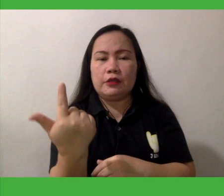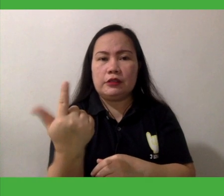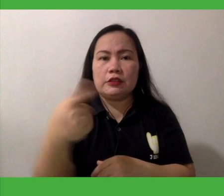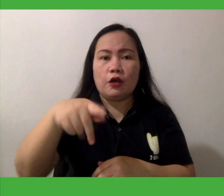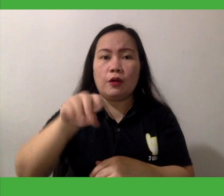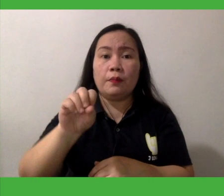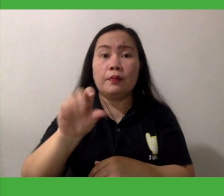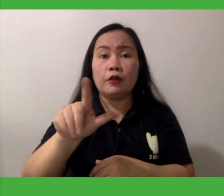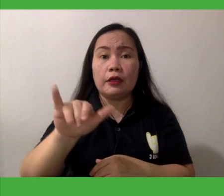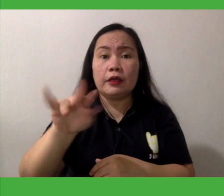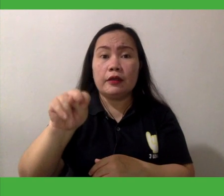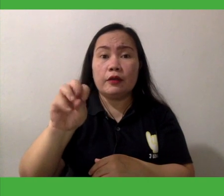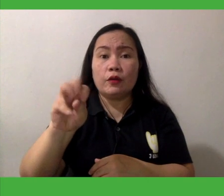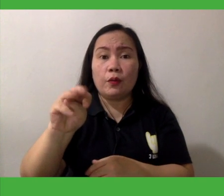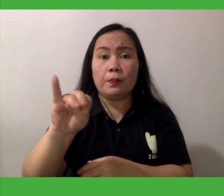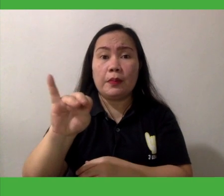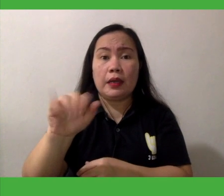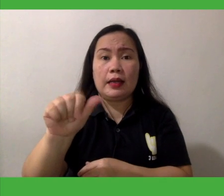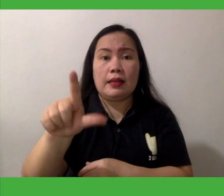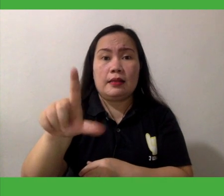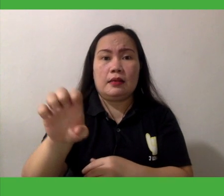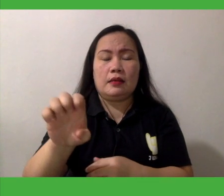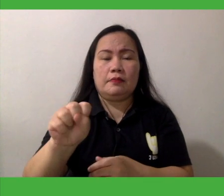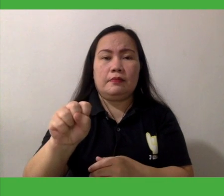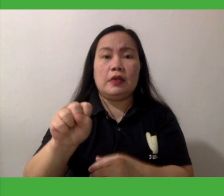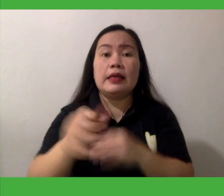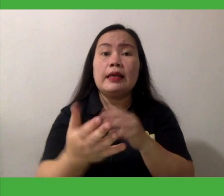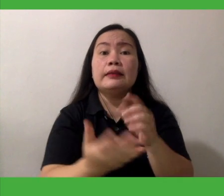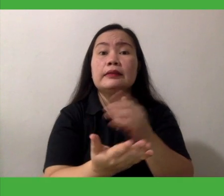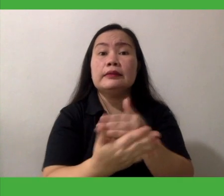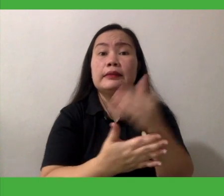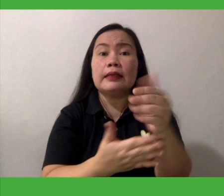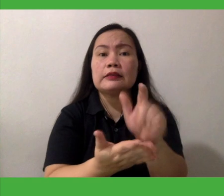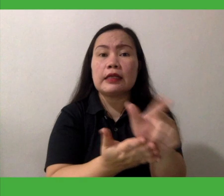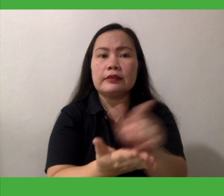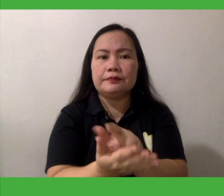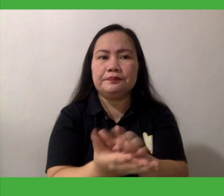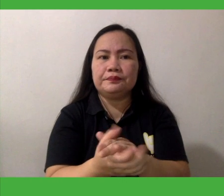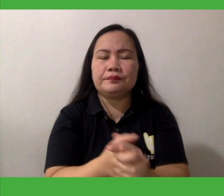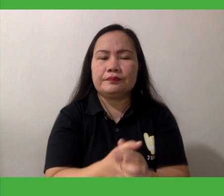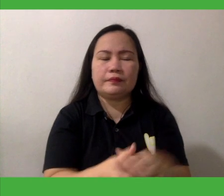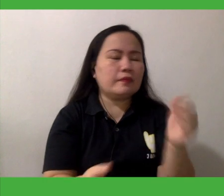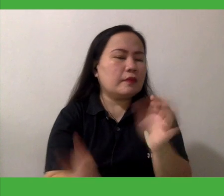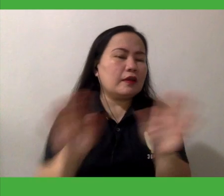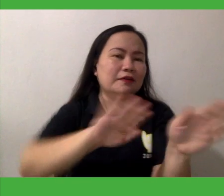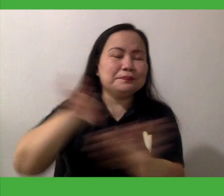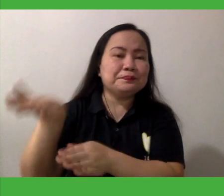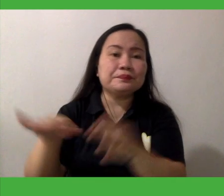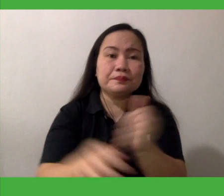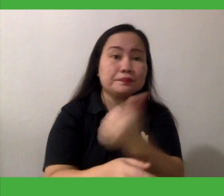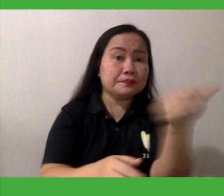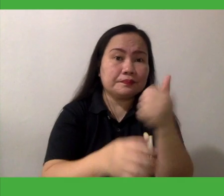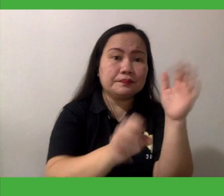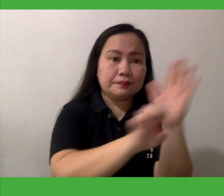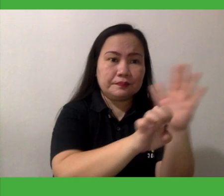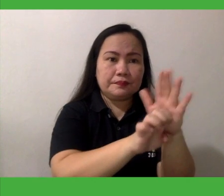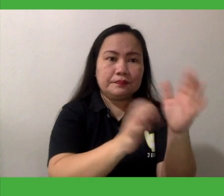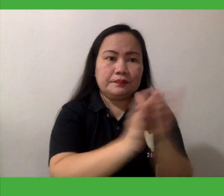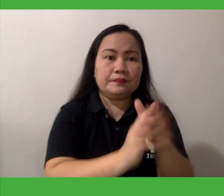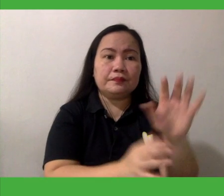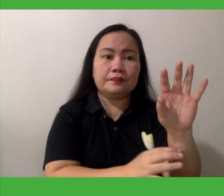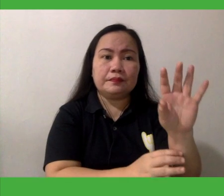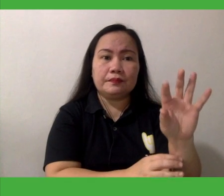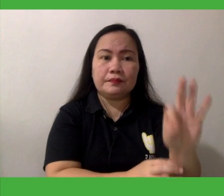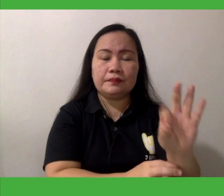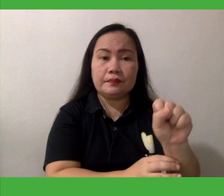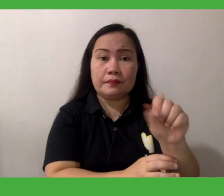polynomials. Okay. So, let's have this one. I have 9st squared minus 4st